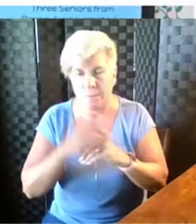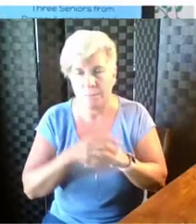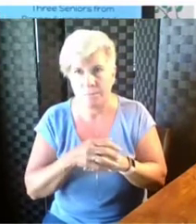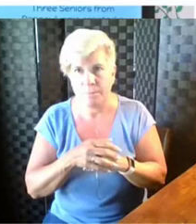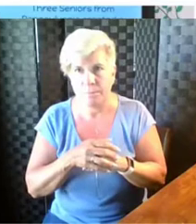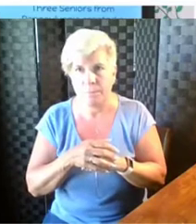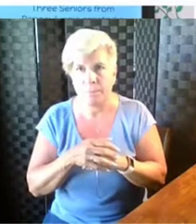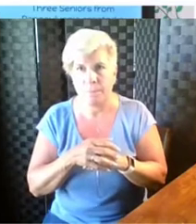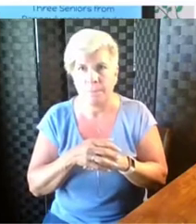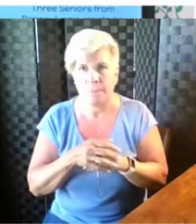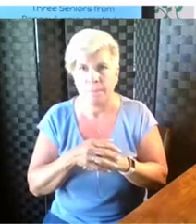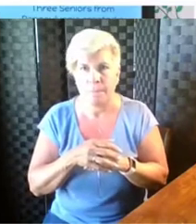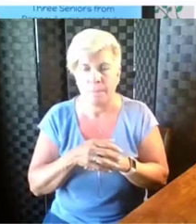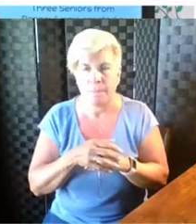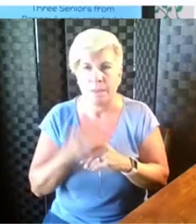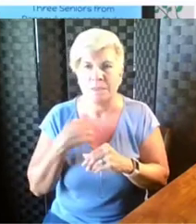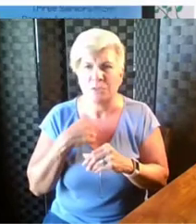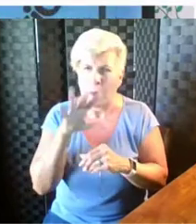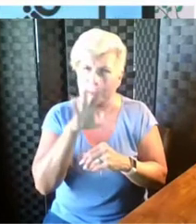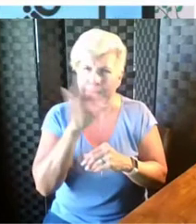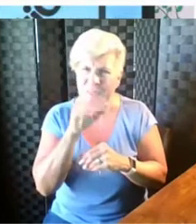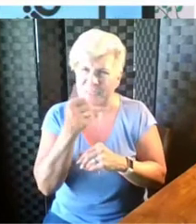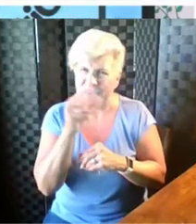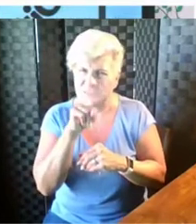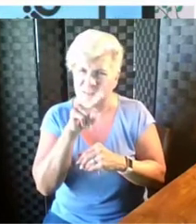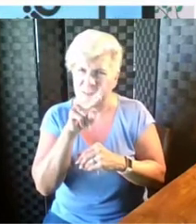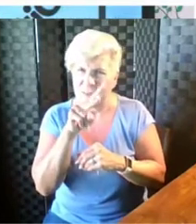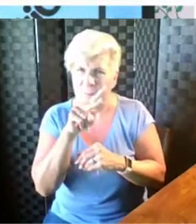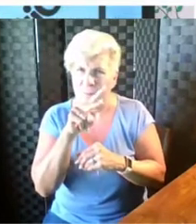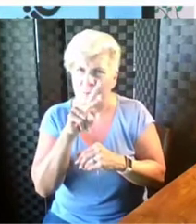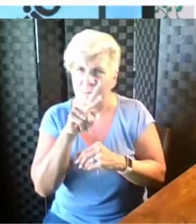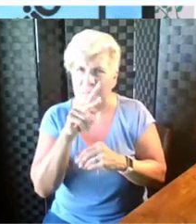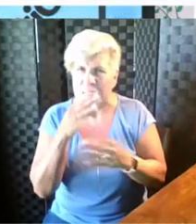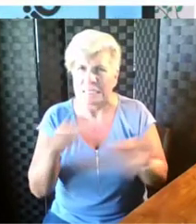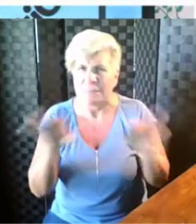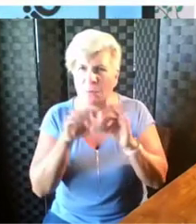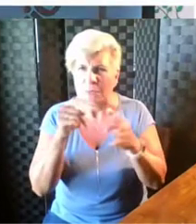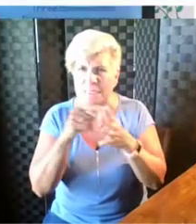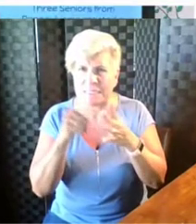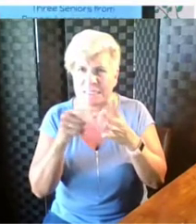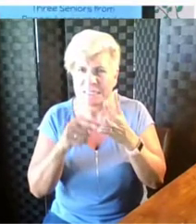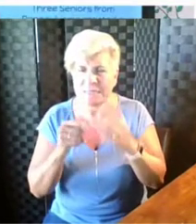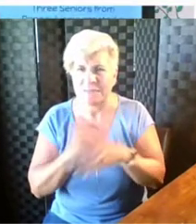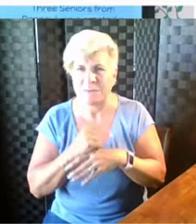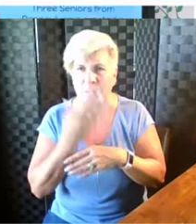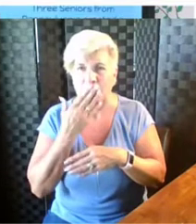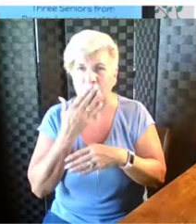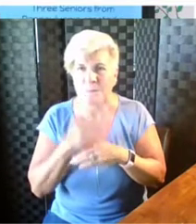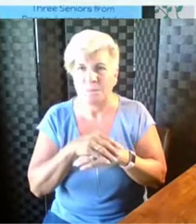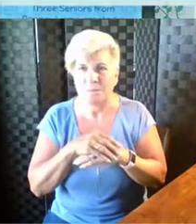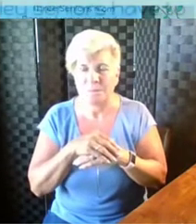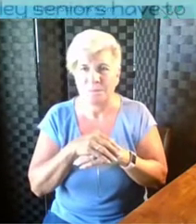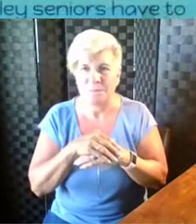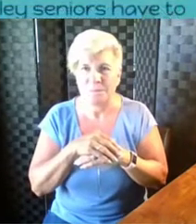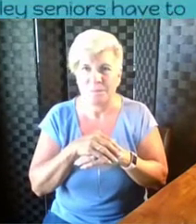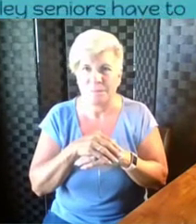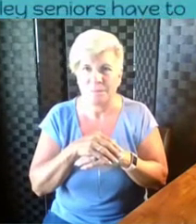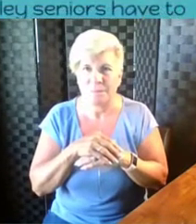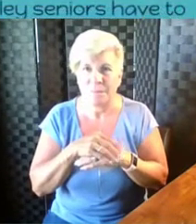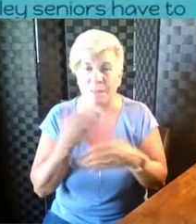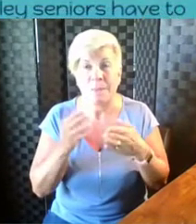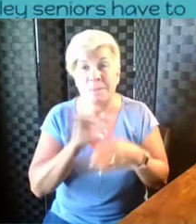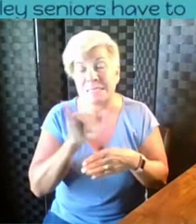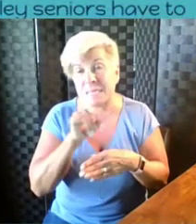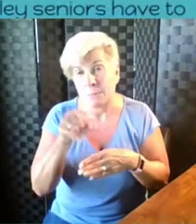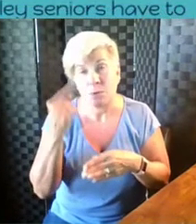So I pulled out a couple of key details. Whoops, I went too fast. These might be the same or they might be